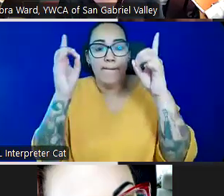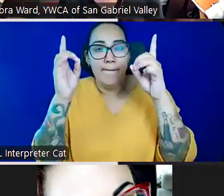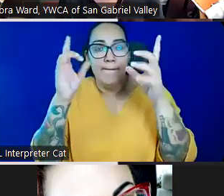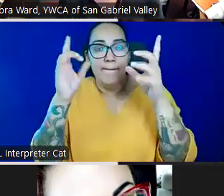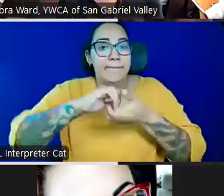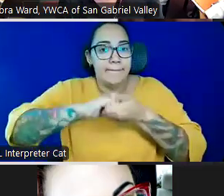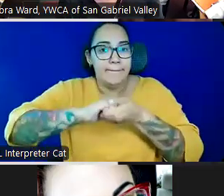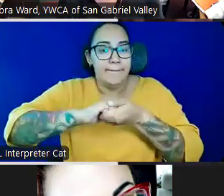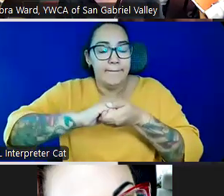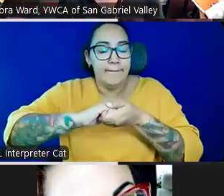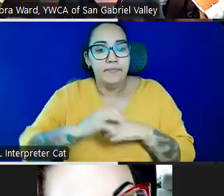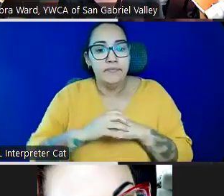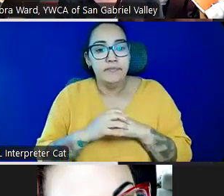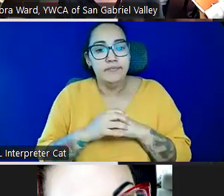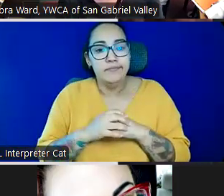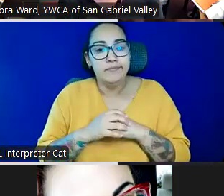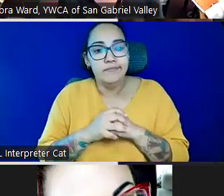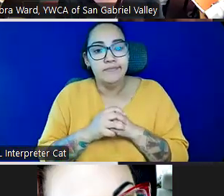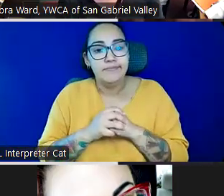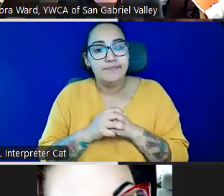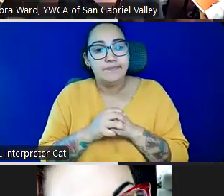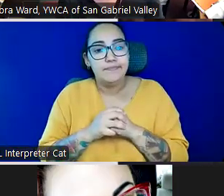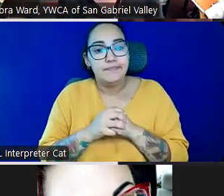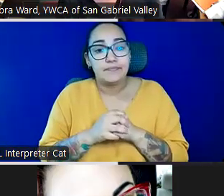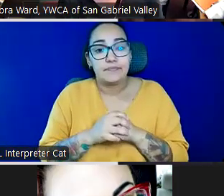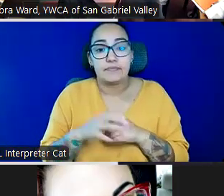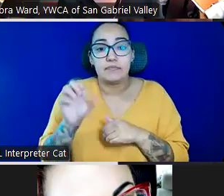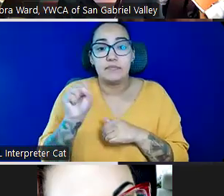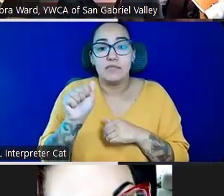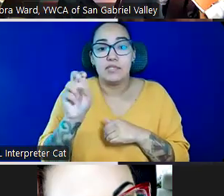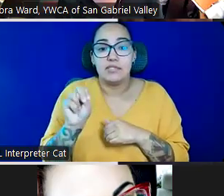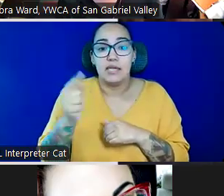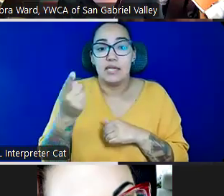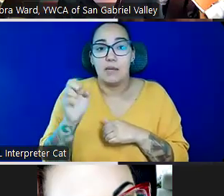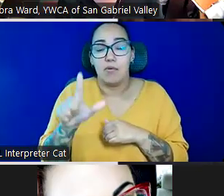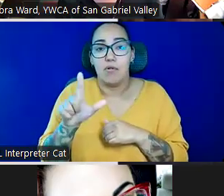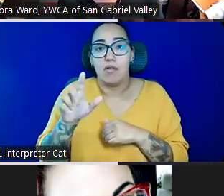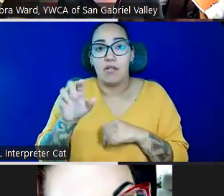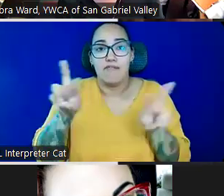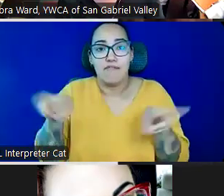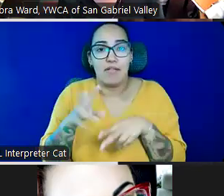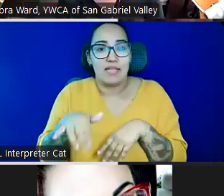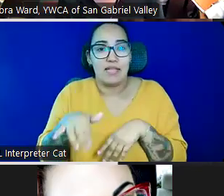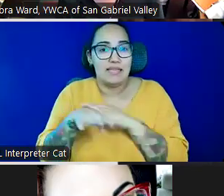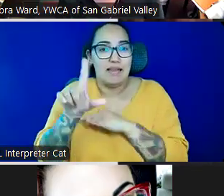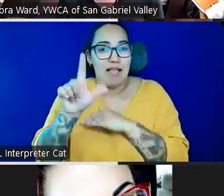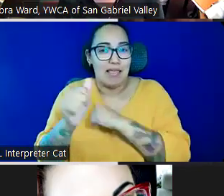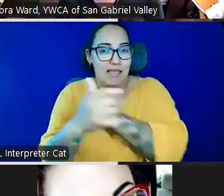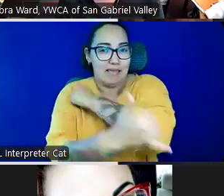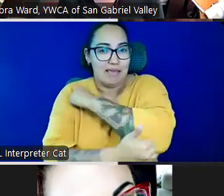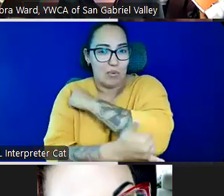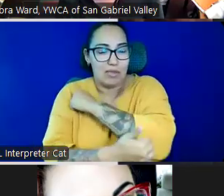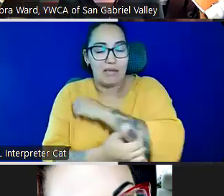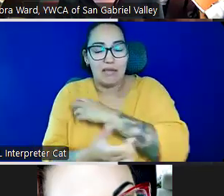partners. And the San Gabriel Valley is in Los Angeles County, and it has one